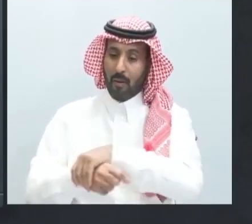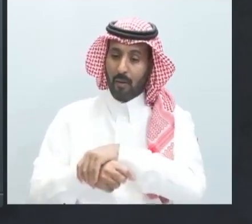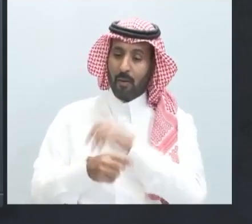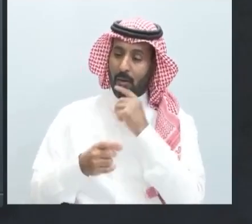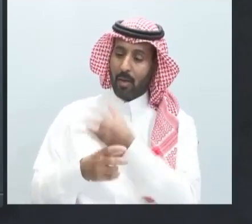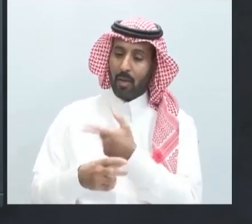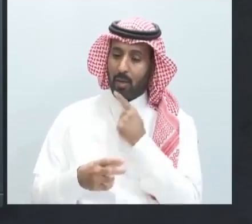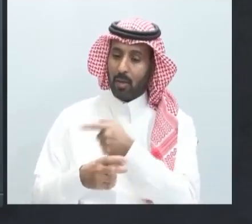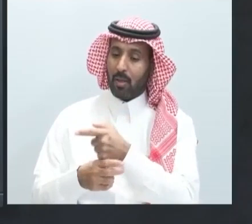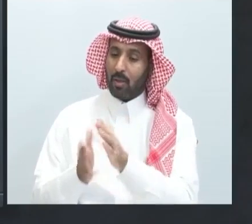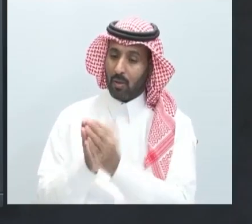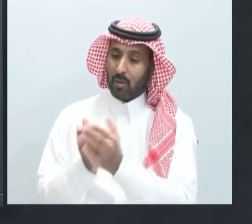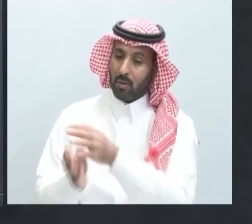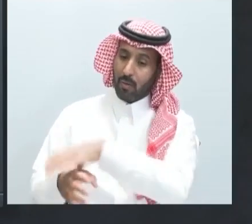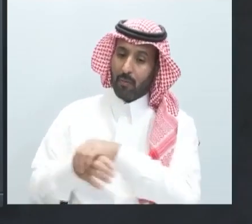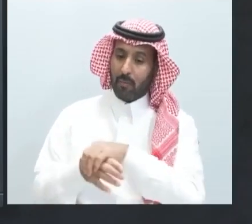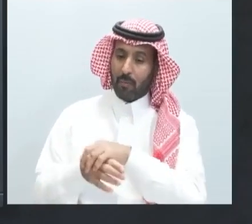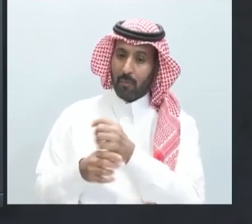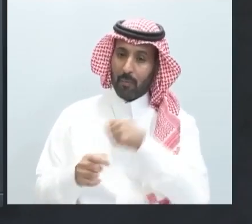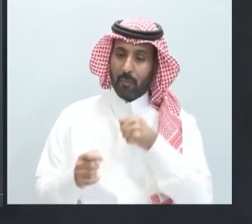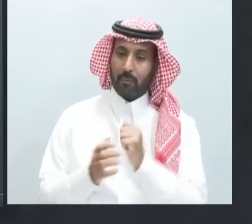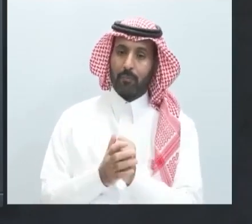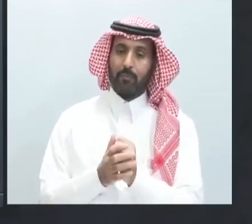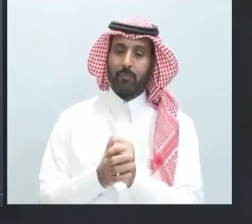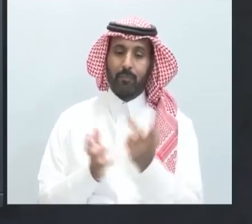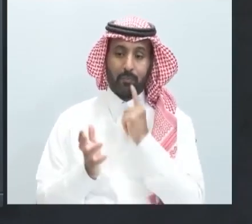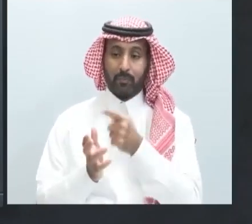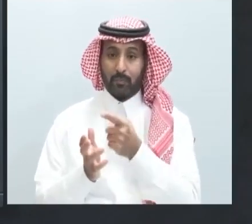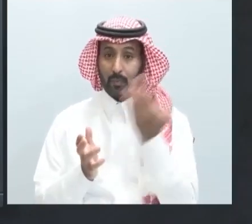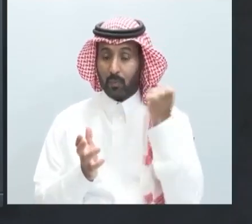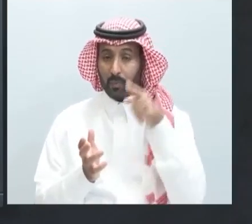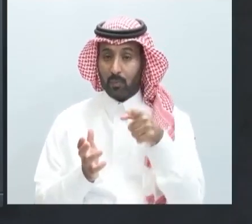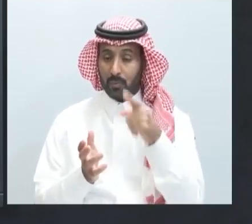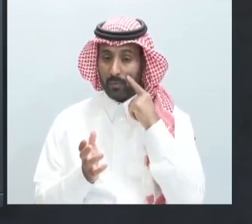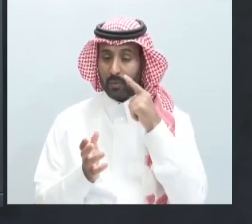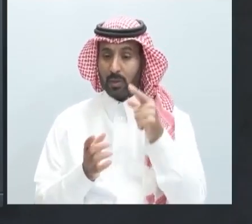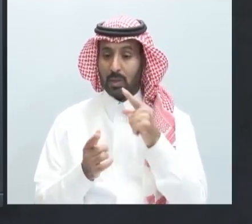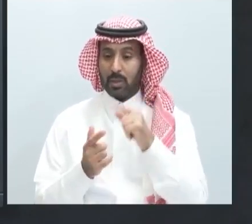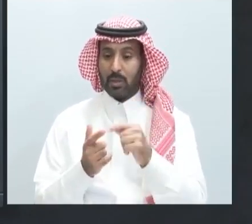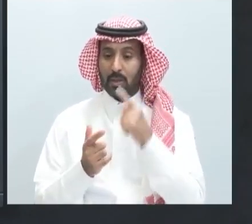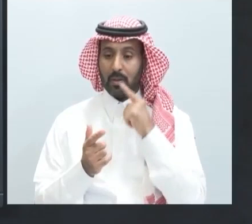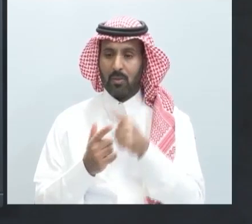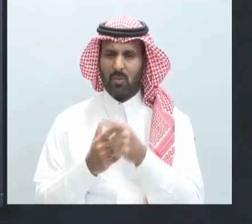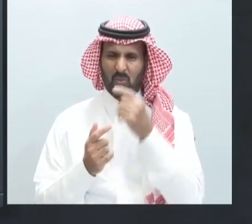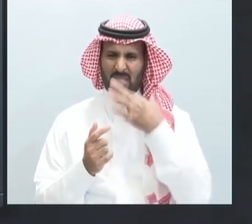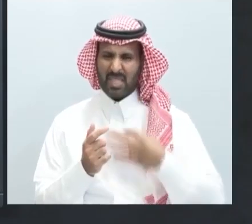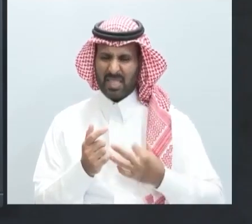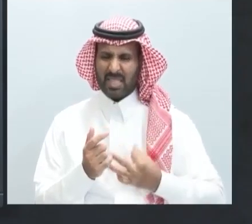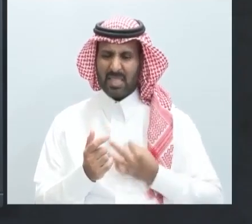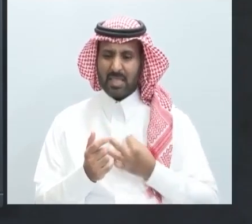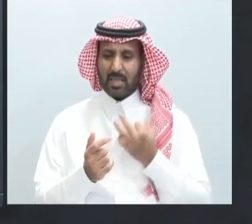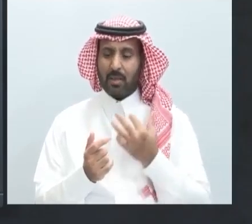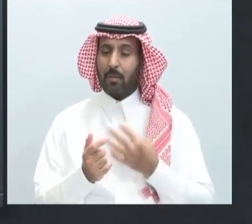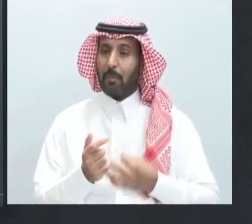trying to take your books or your Pens have you ever been Green With Envy have you ever